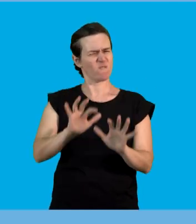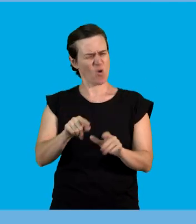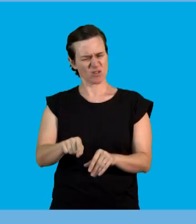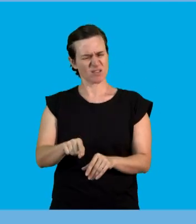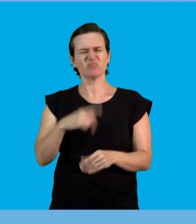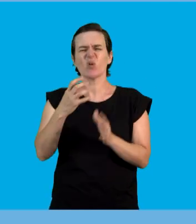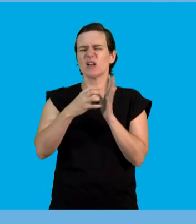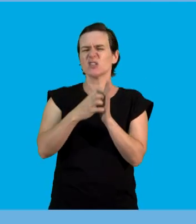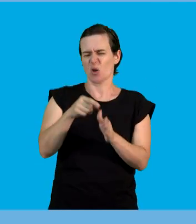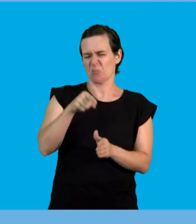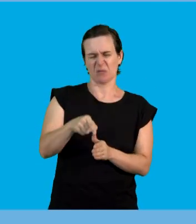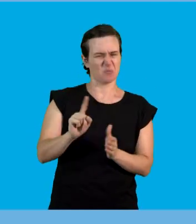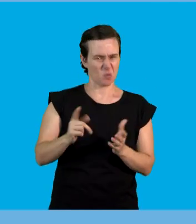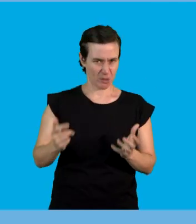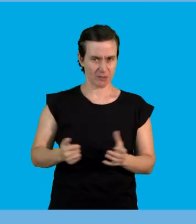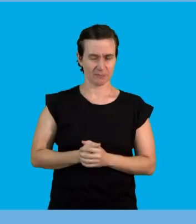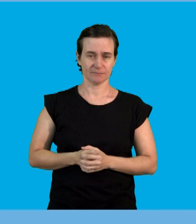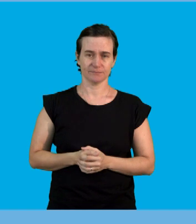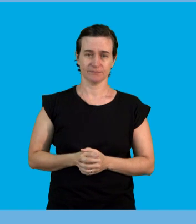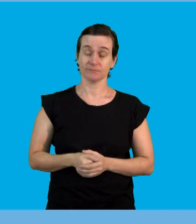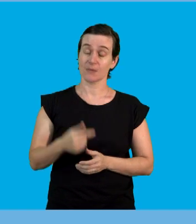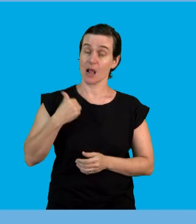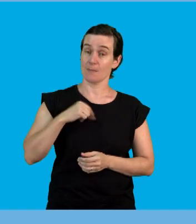what are examples of contact forces?